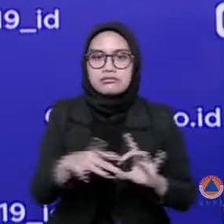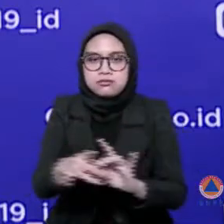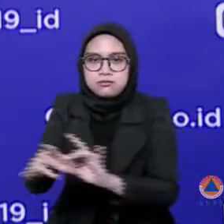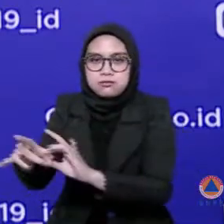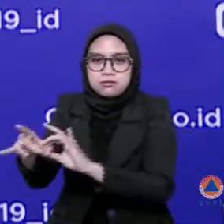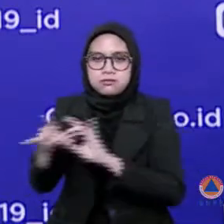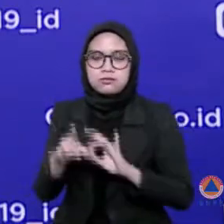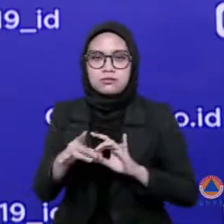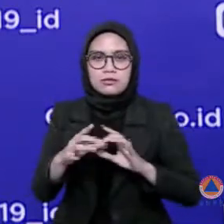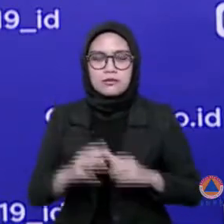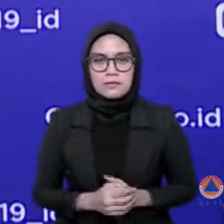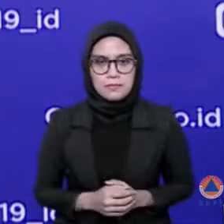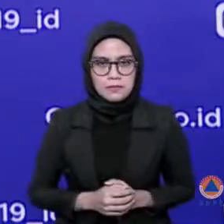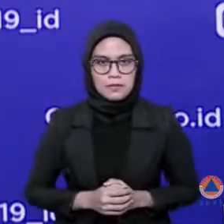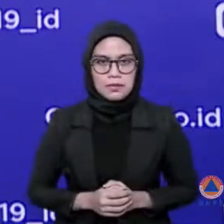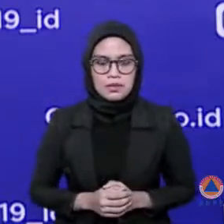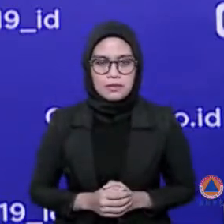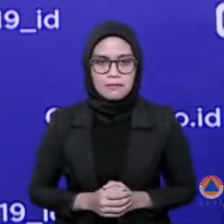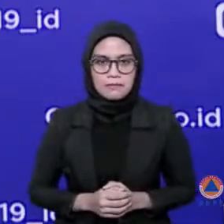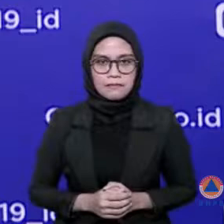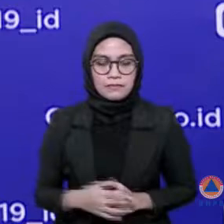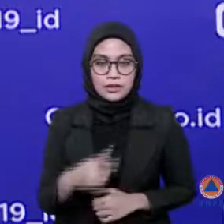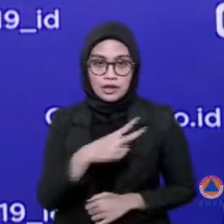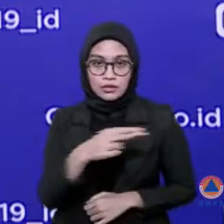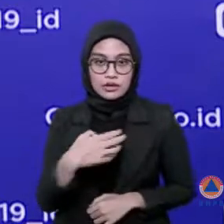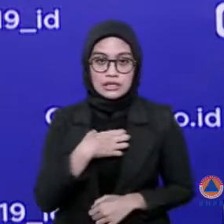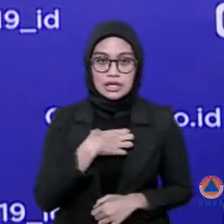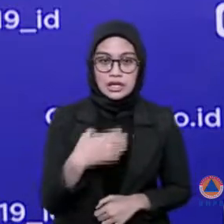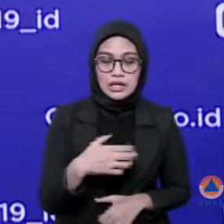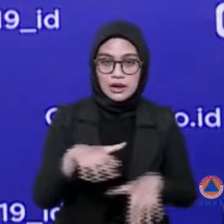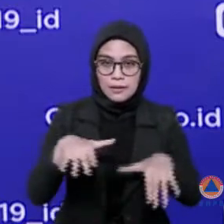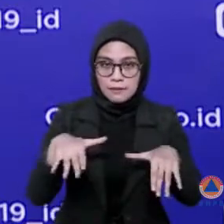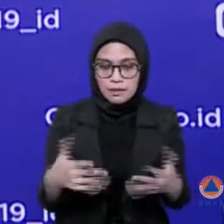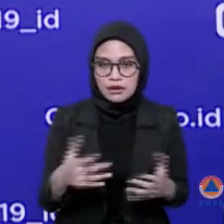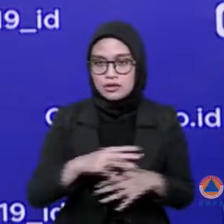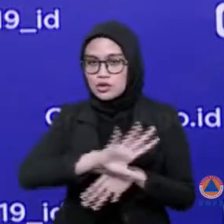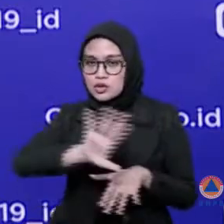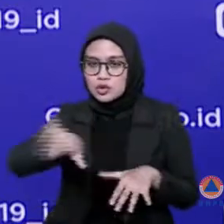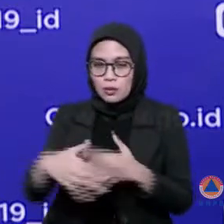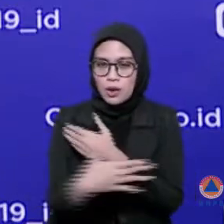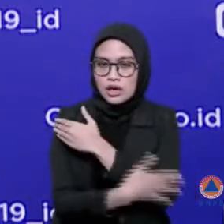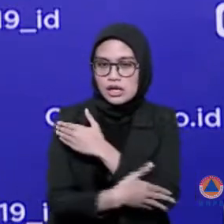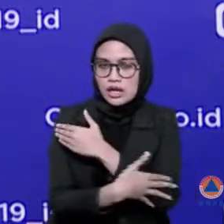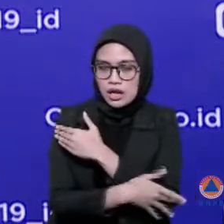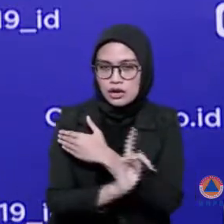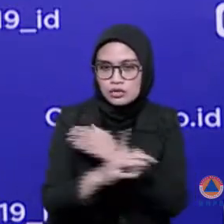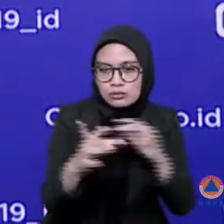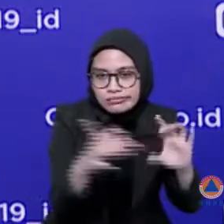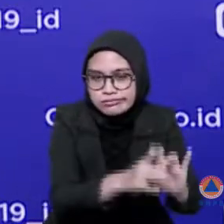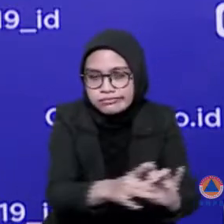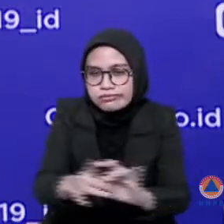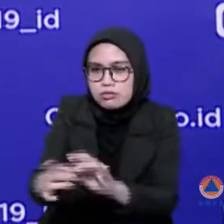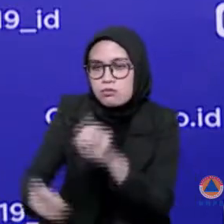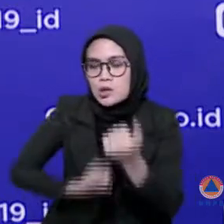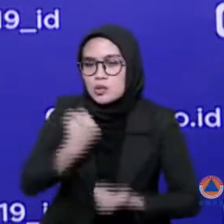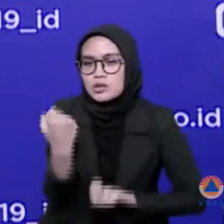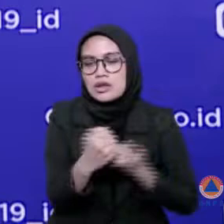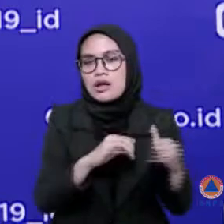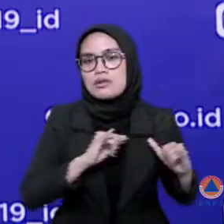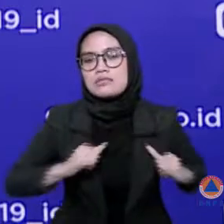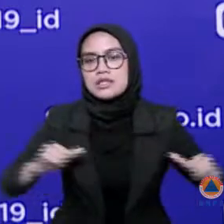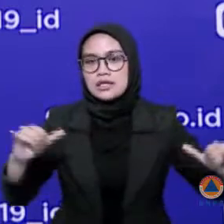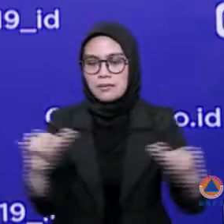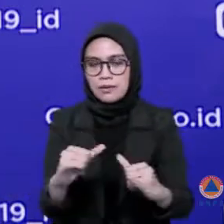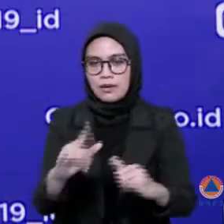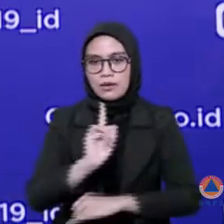years, Indonesia believes that all countries must put more emphasis on the collective effort of assisting